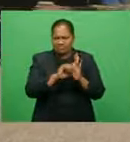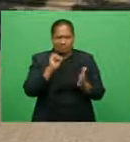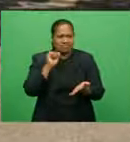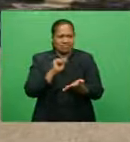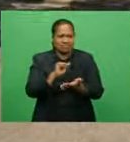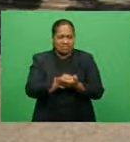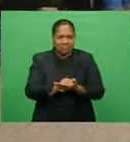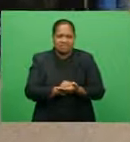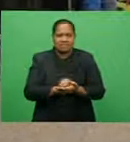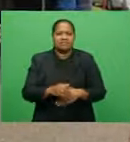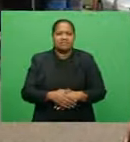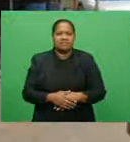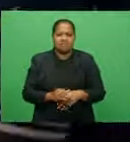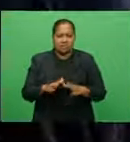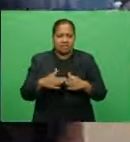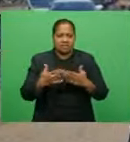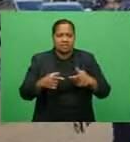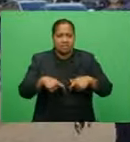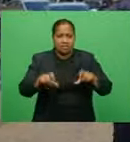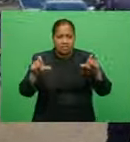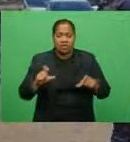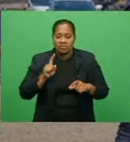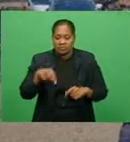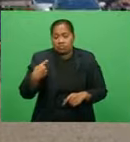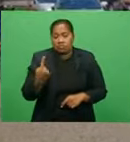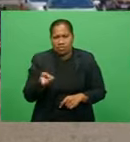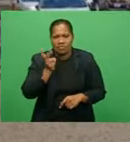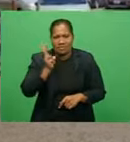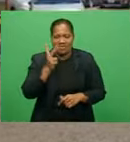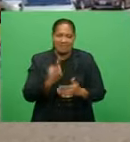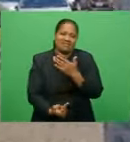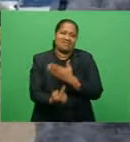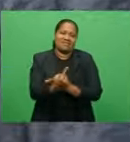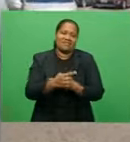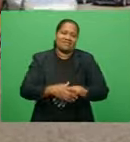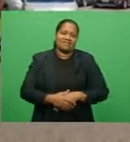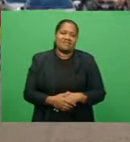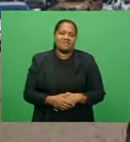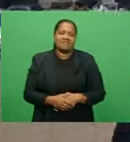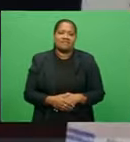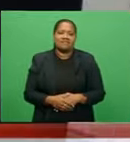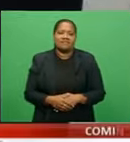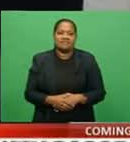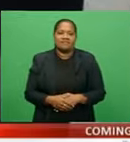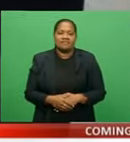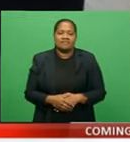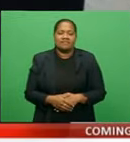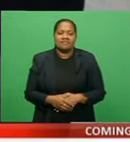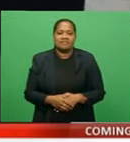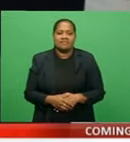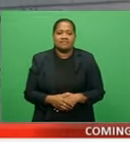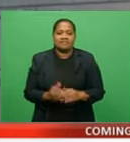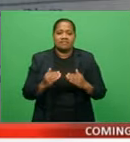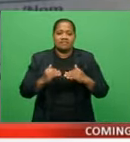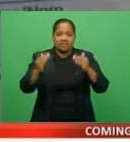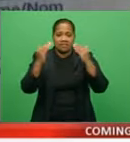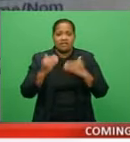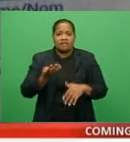statement admissible. The trial resumes tomorrow. Apiniso Wangarandobu, FBC News. Up